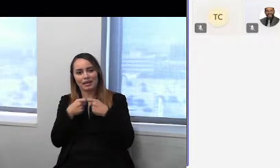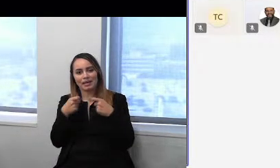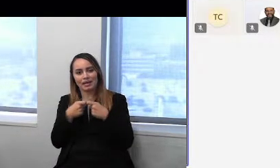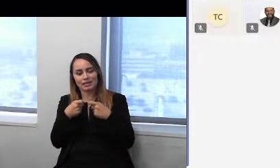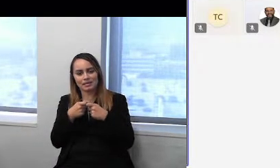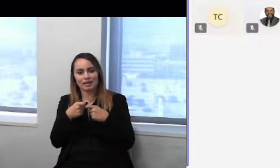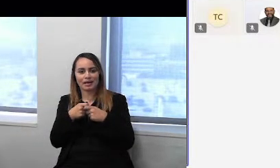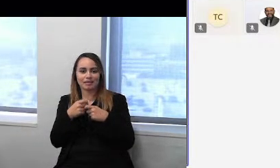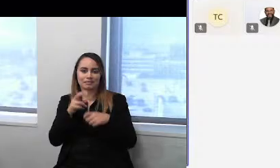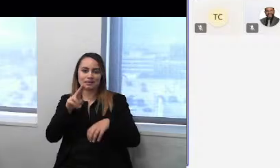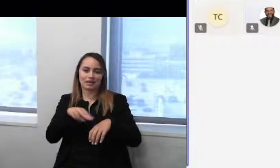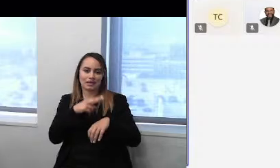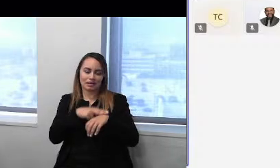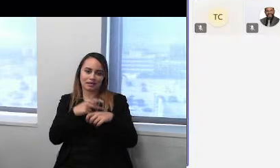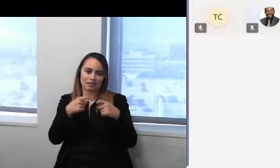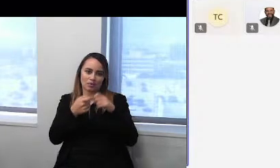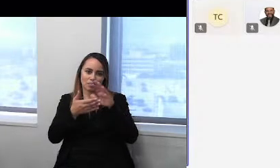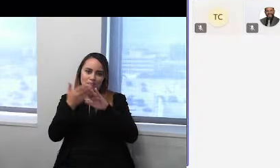generation and the batteries.